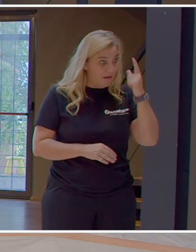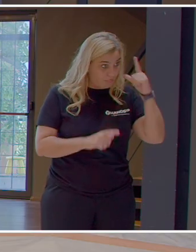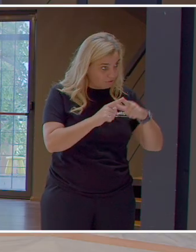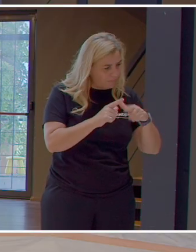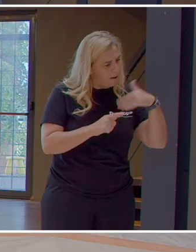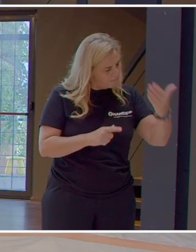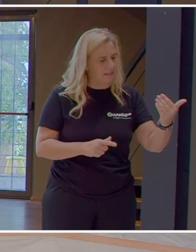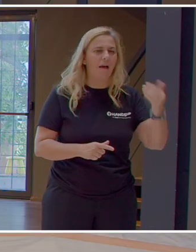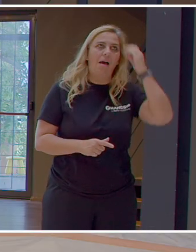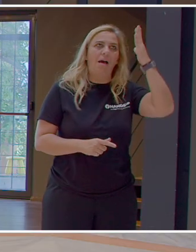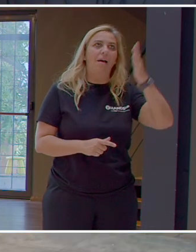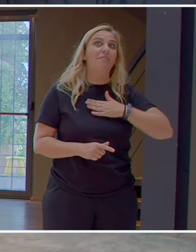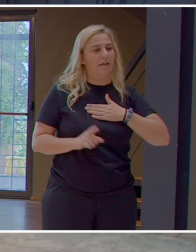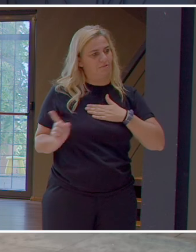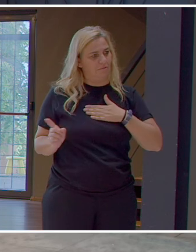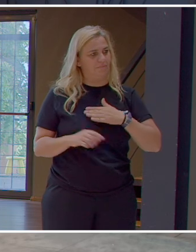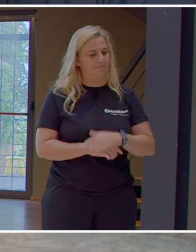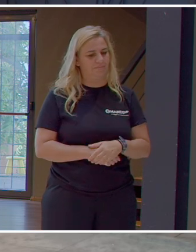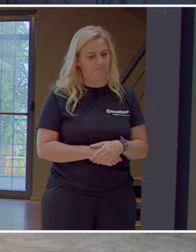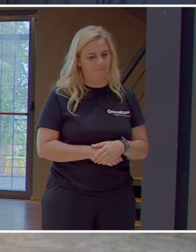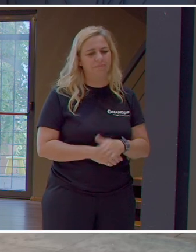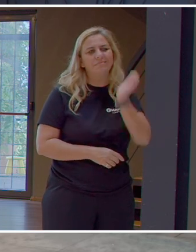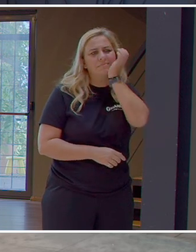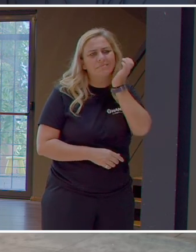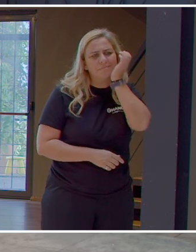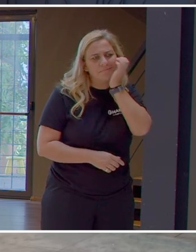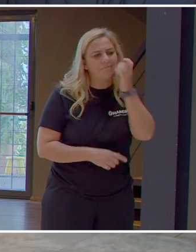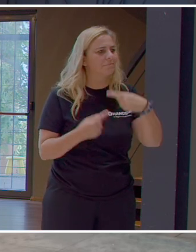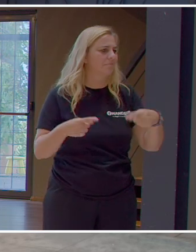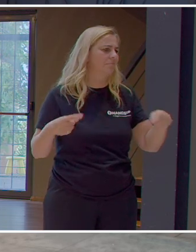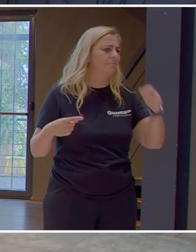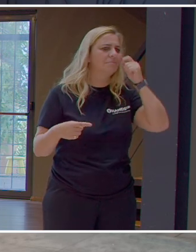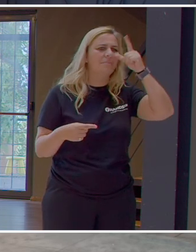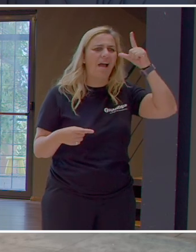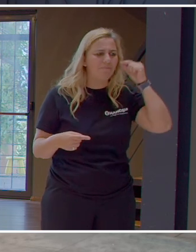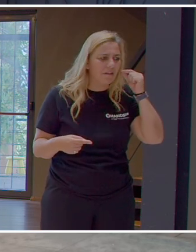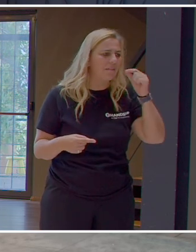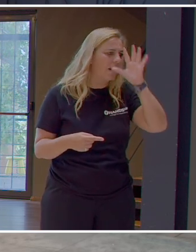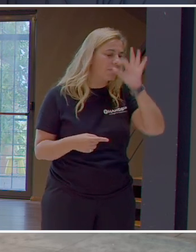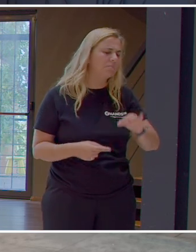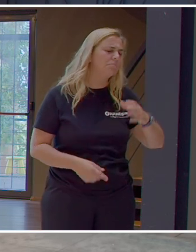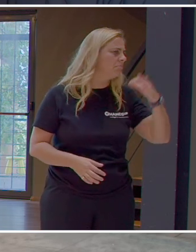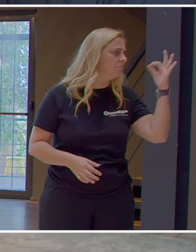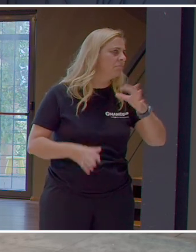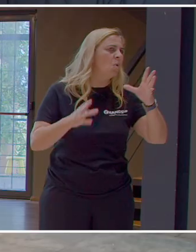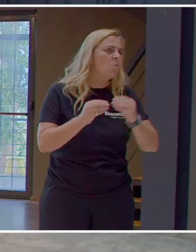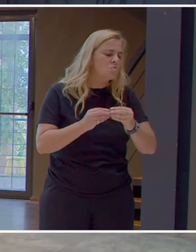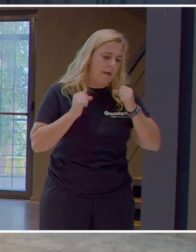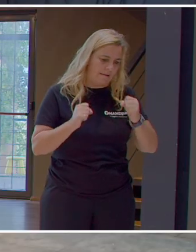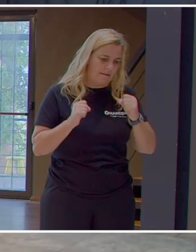linseeds. Nuts and seeds, walnuts are great for overall health. When you just